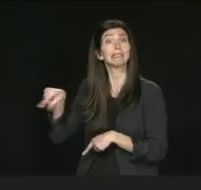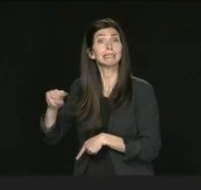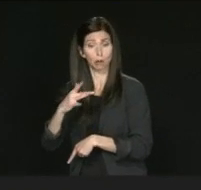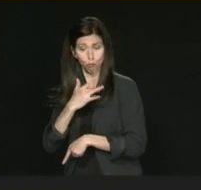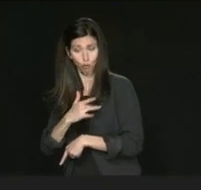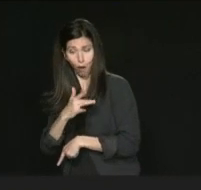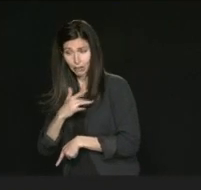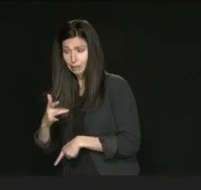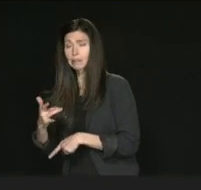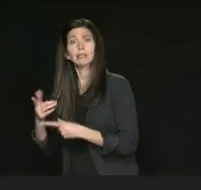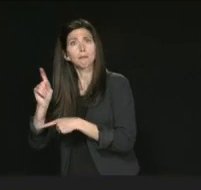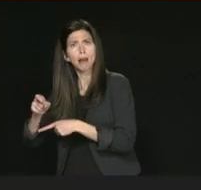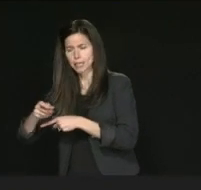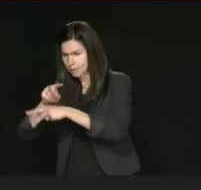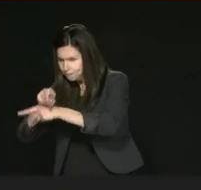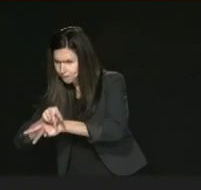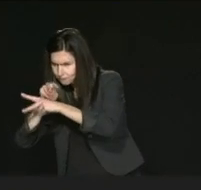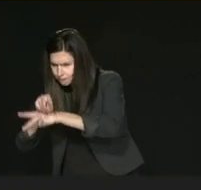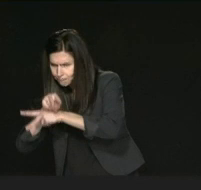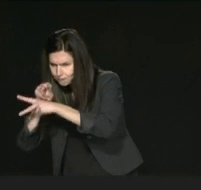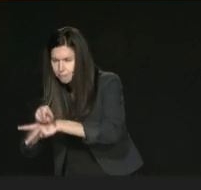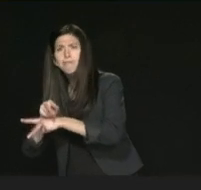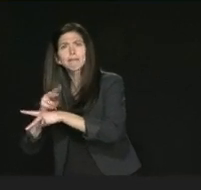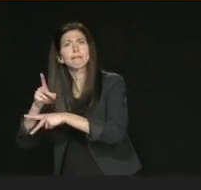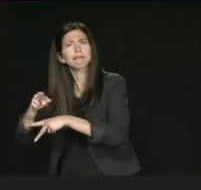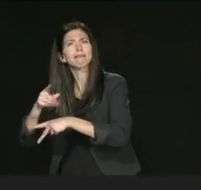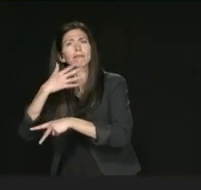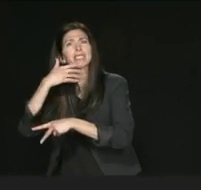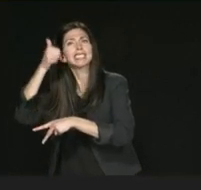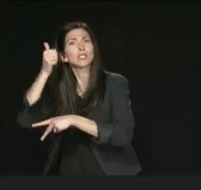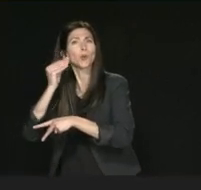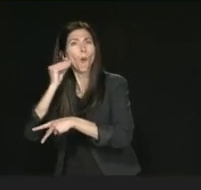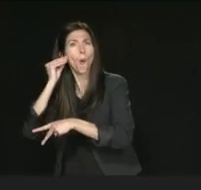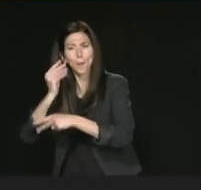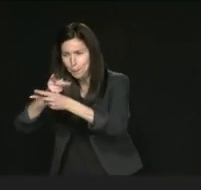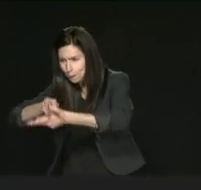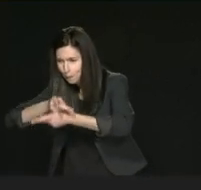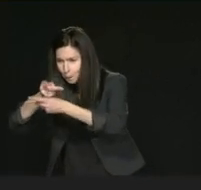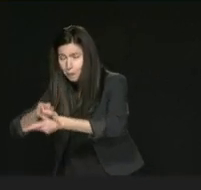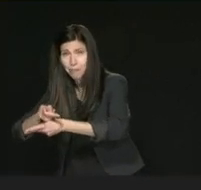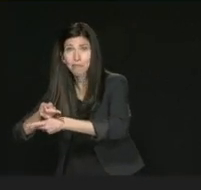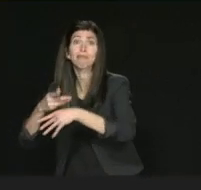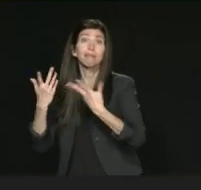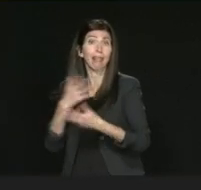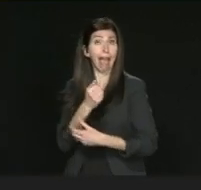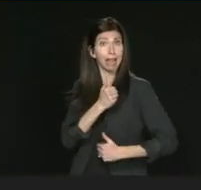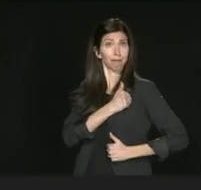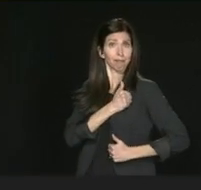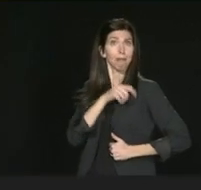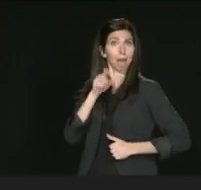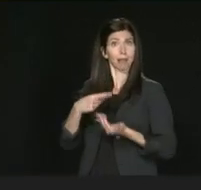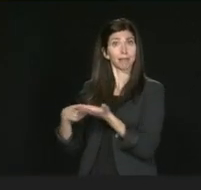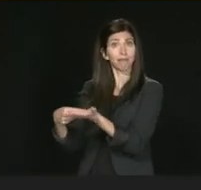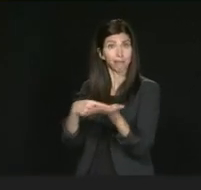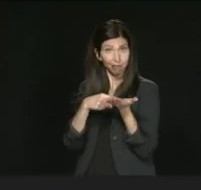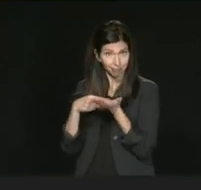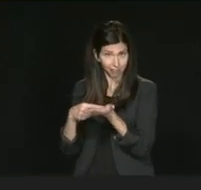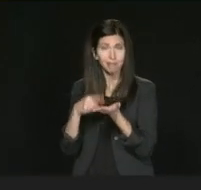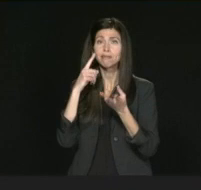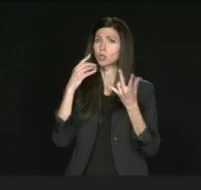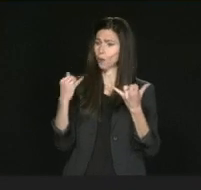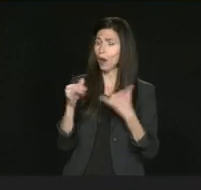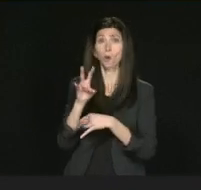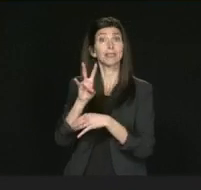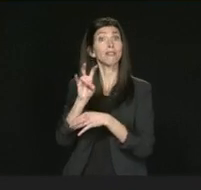saying a few moments ago, there are over 750 members of the Canadian Armed Forces that have already been deployed to